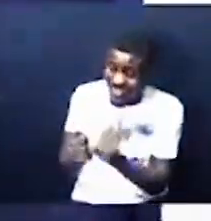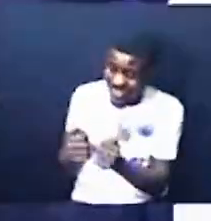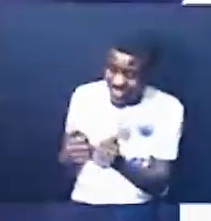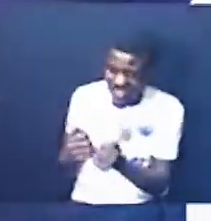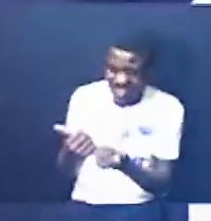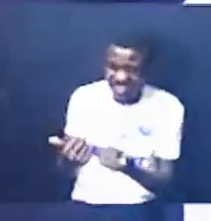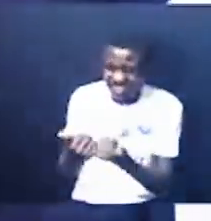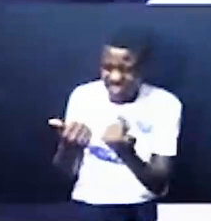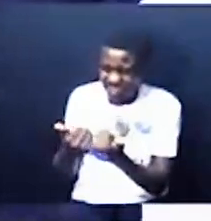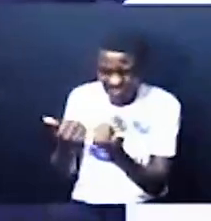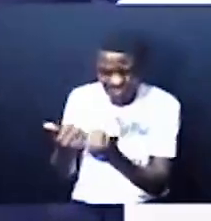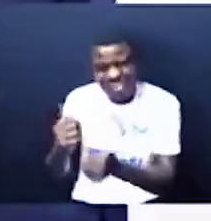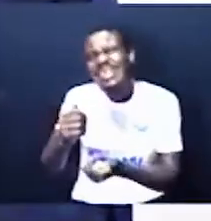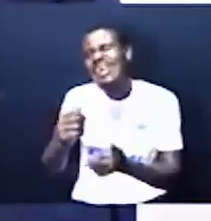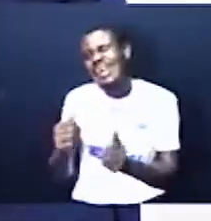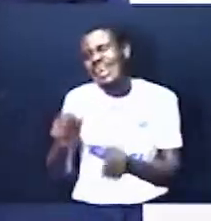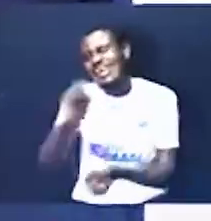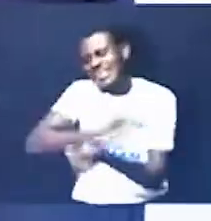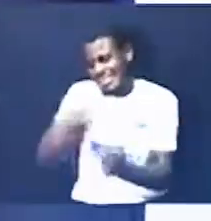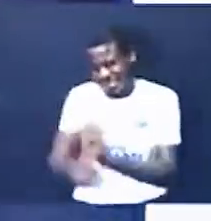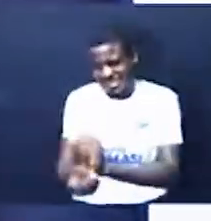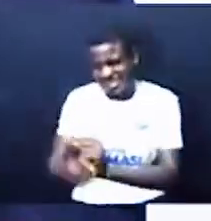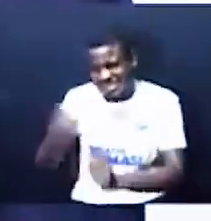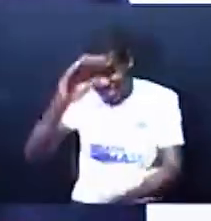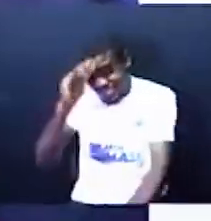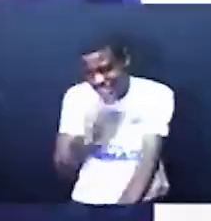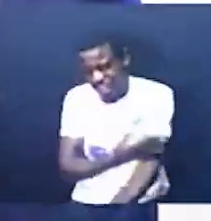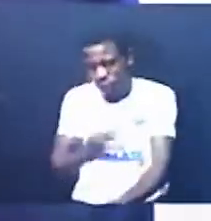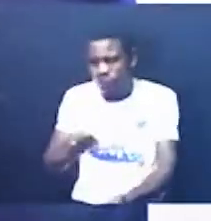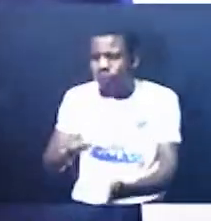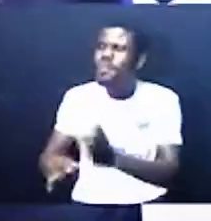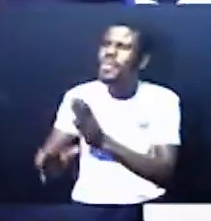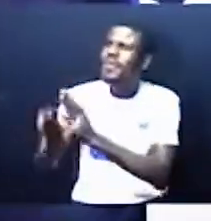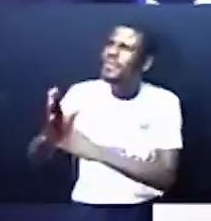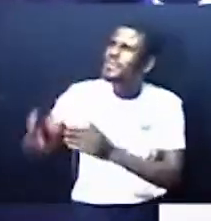changer. He is the son of the Most High God.